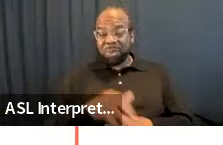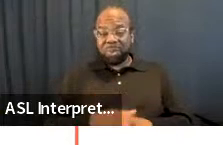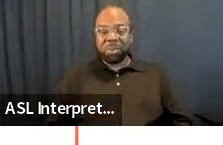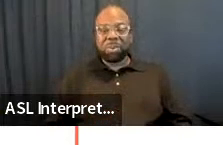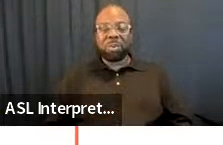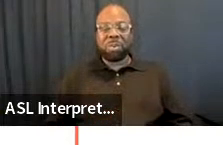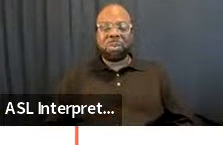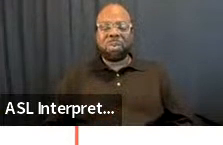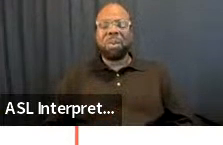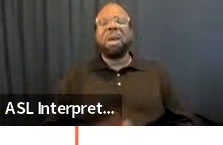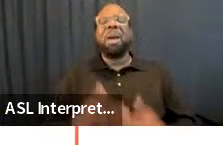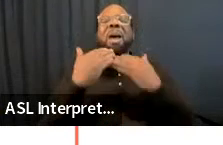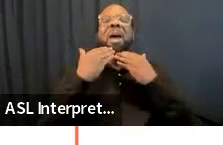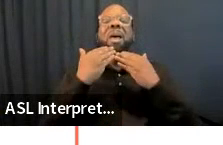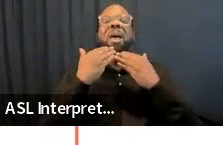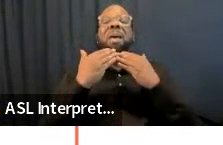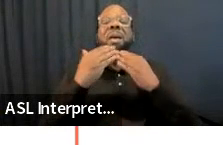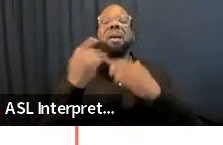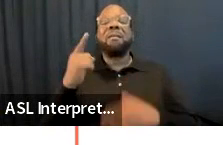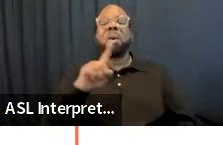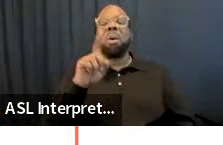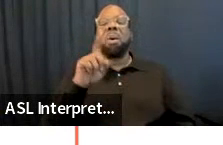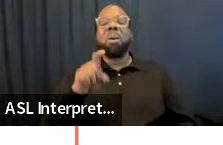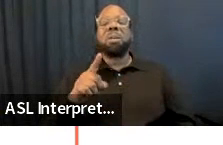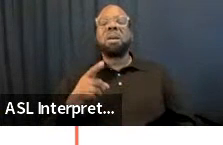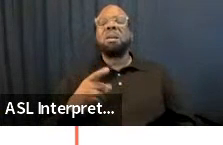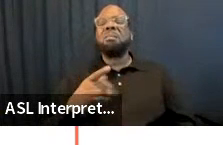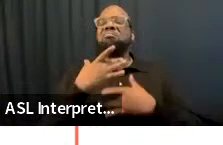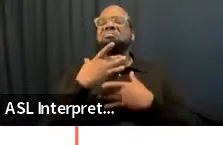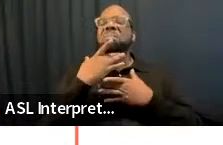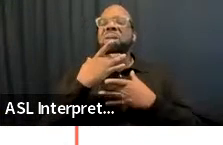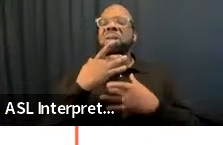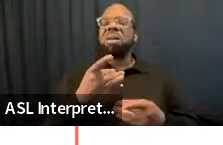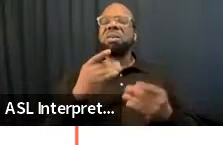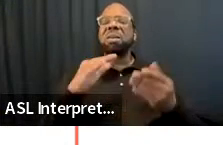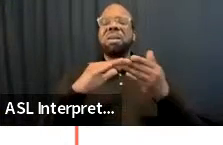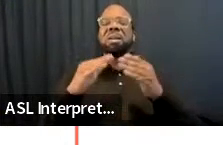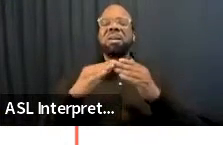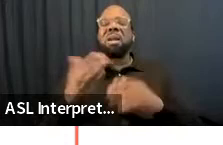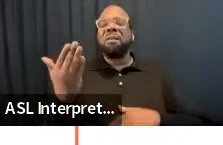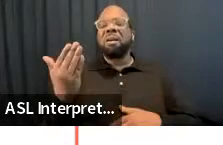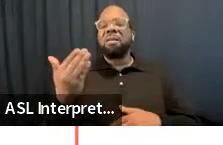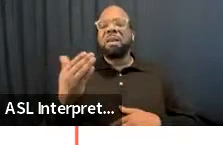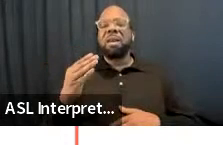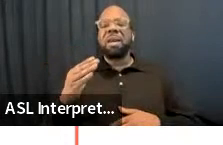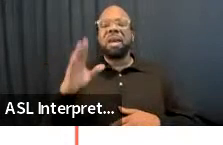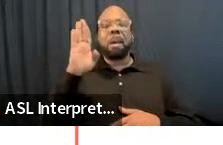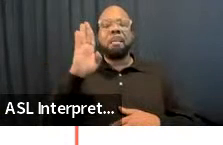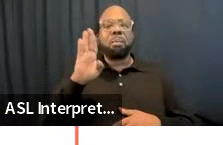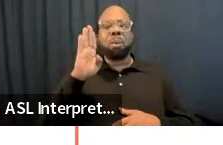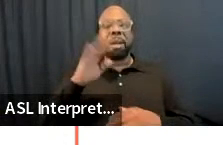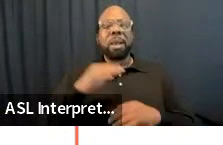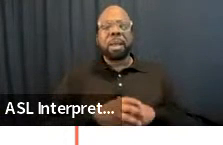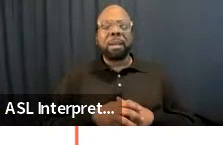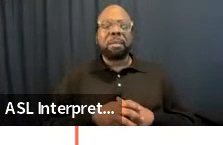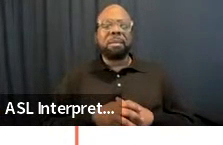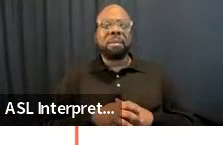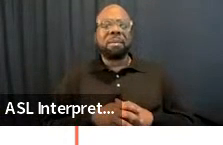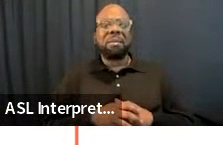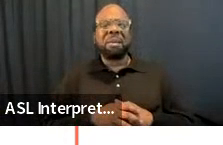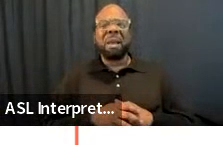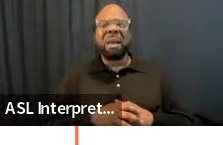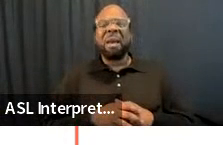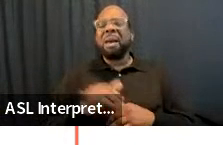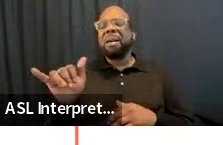Yeah. Thank you for the question, Laura, and for your interest in CB15 in Brooklyn. As we typically do with any